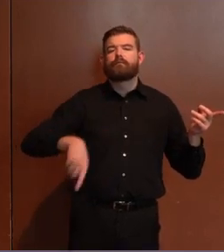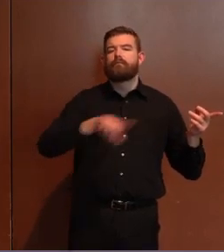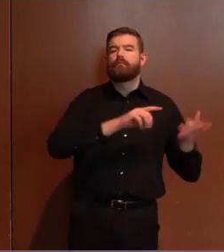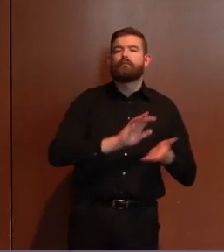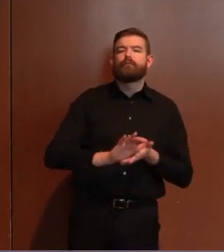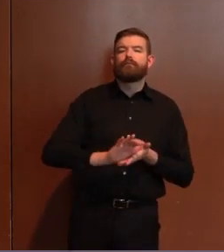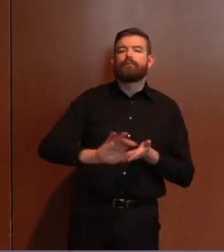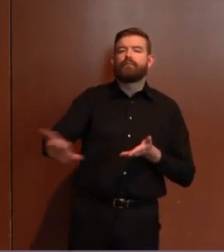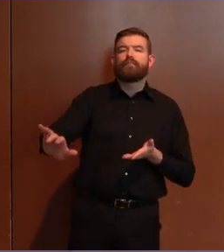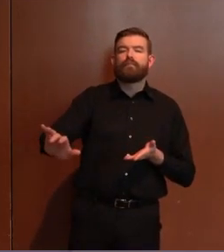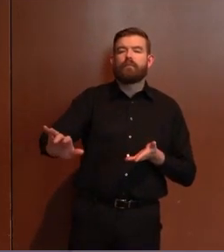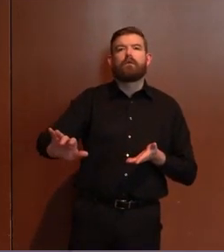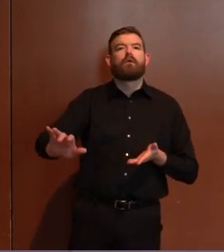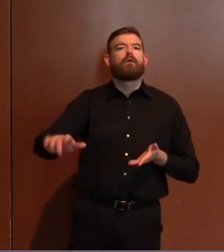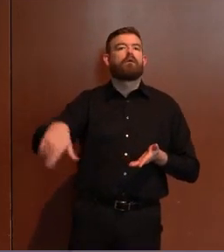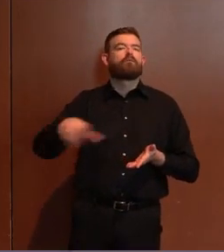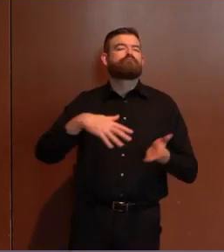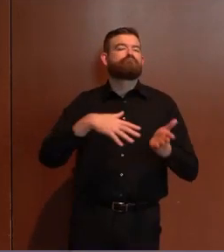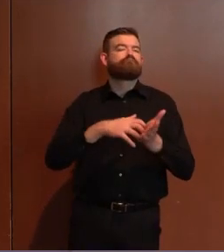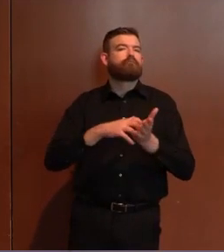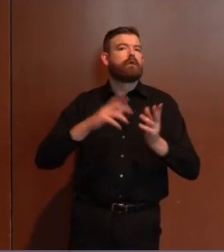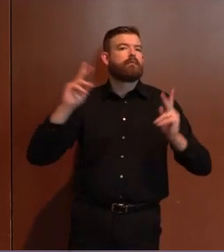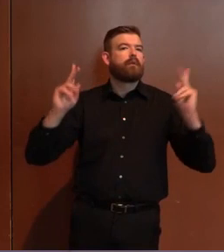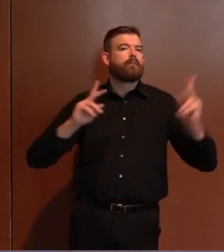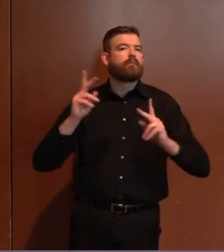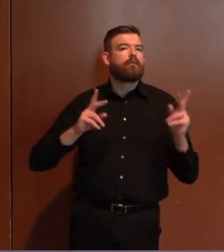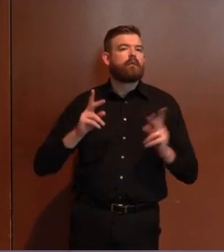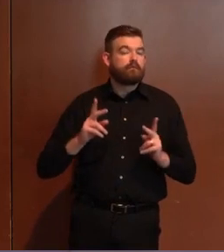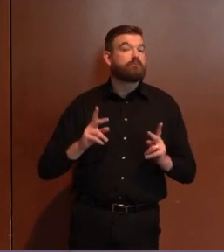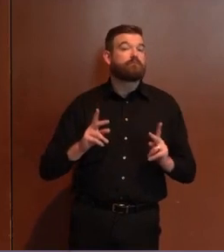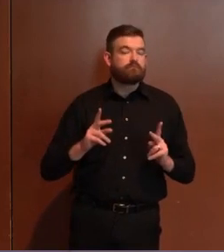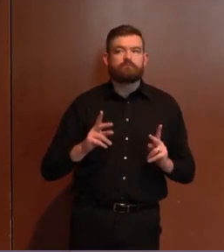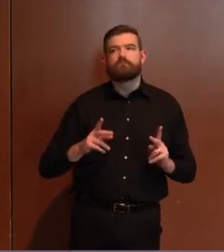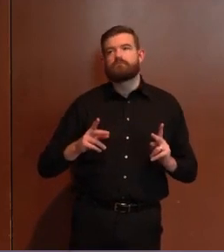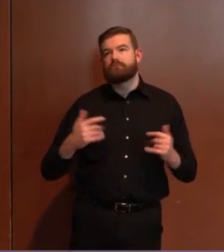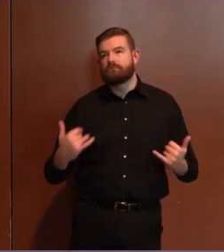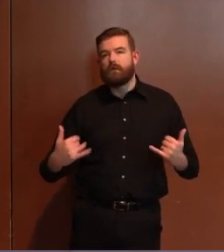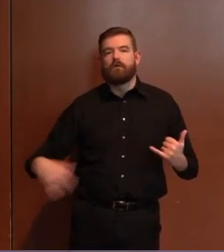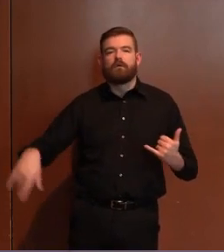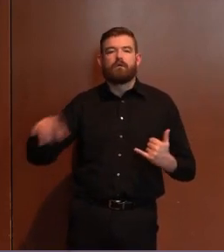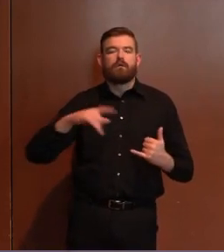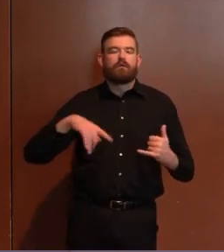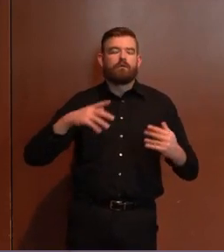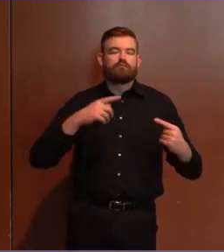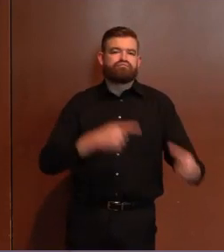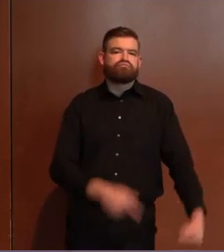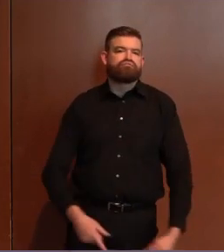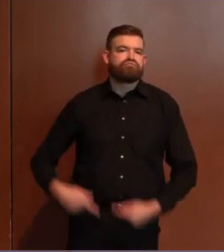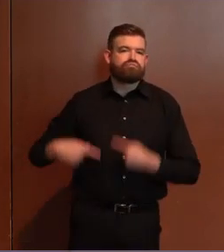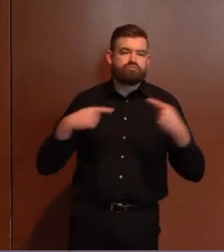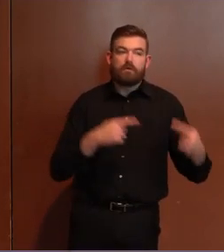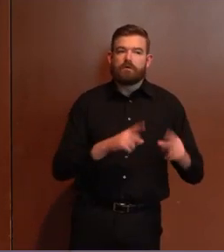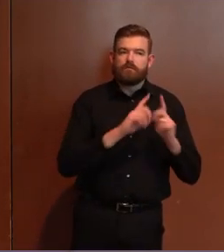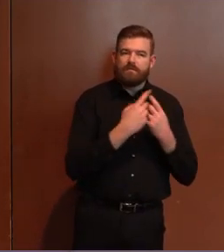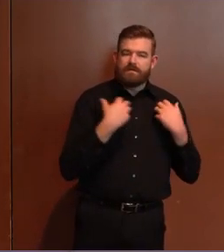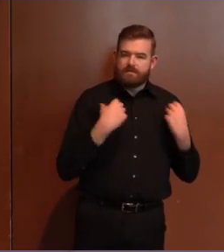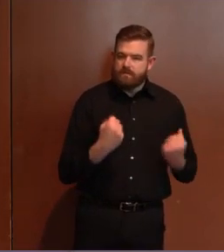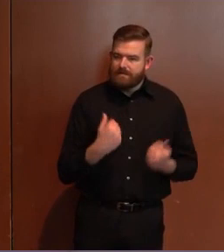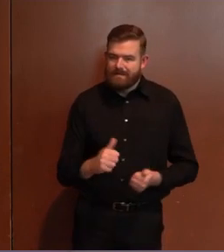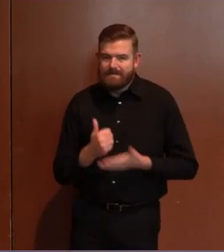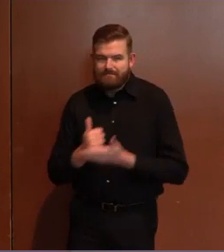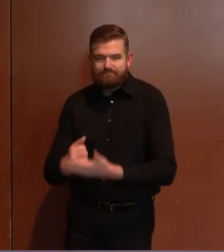I don't want to go through and list the whole set of programs for you. In fact, I don't know that I have it off the top of my head. But we